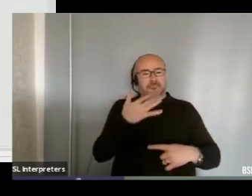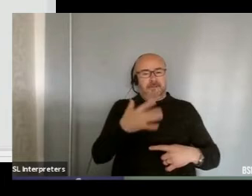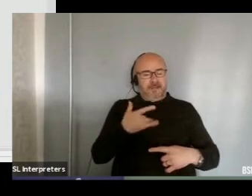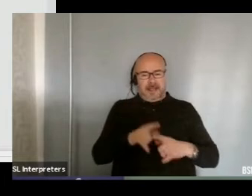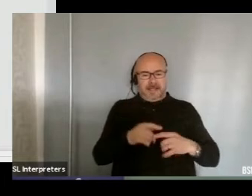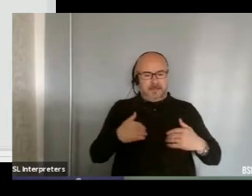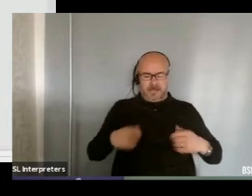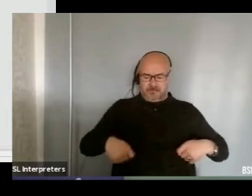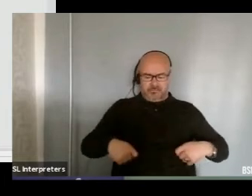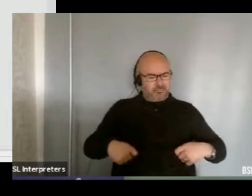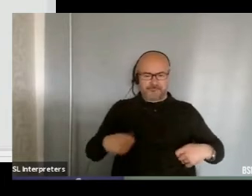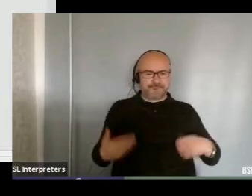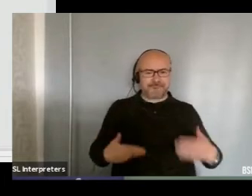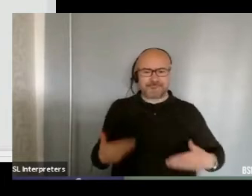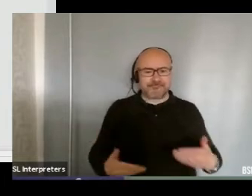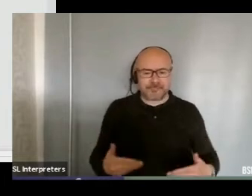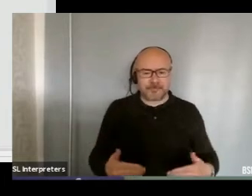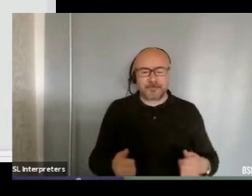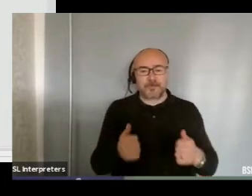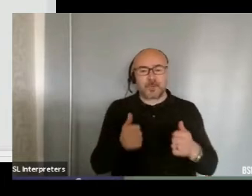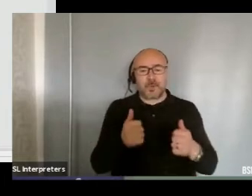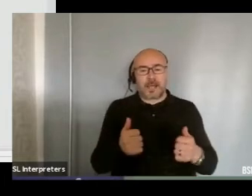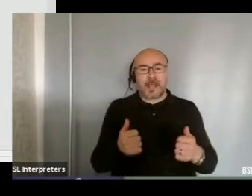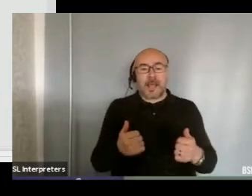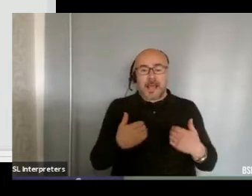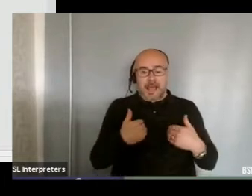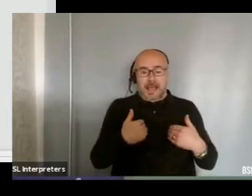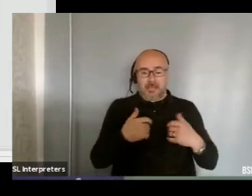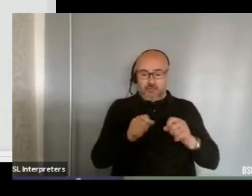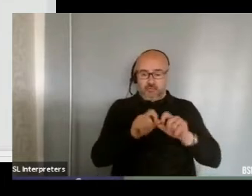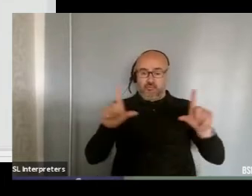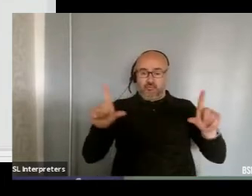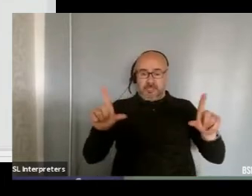to share my screen here, and